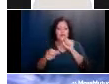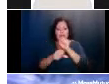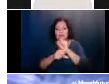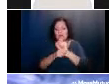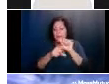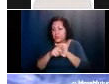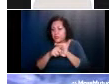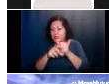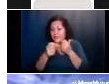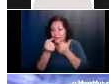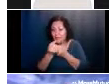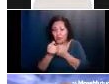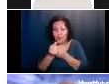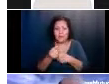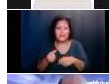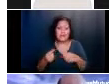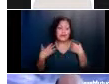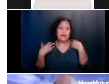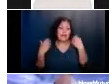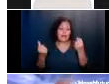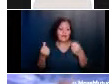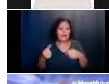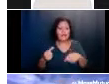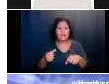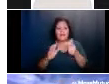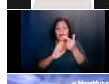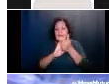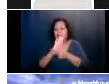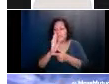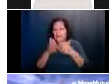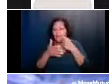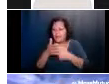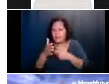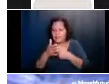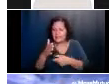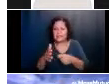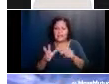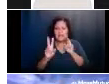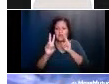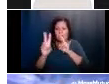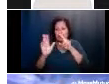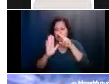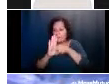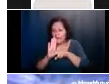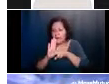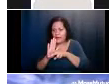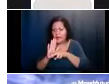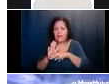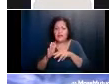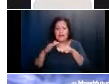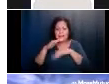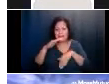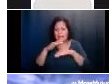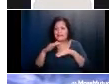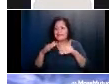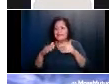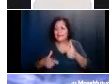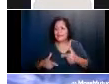training, health, legal fees, funeral and burial, and basic living